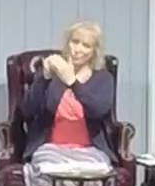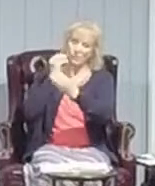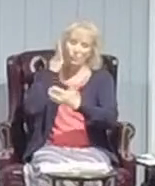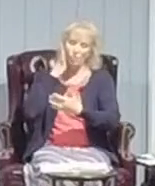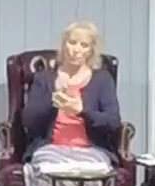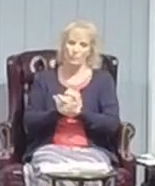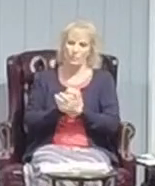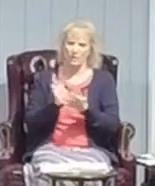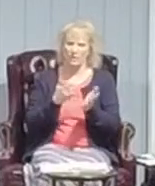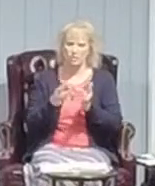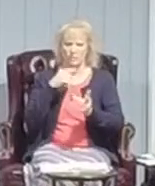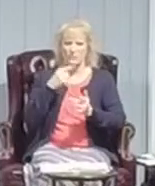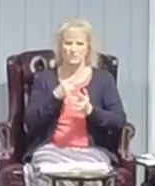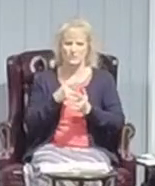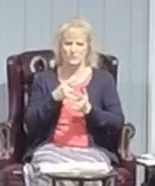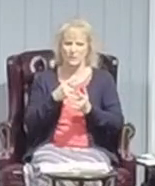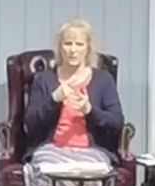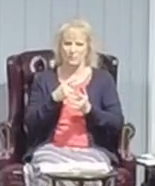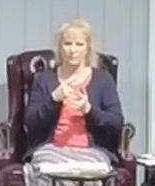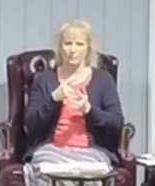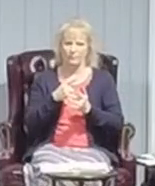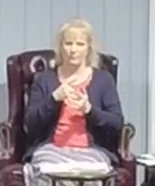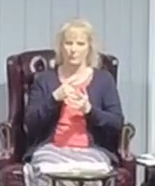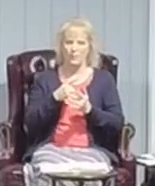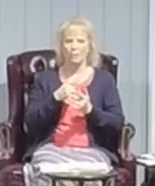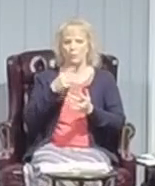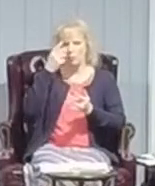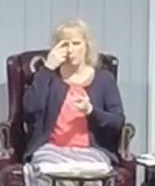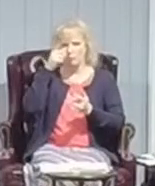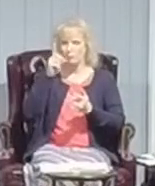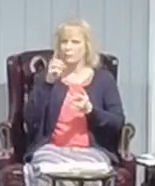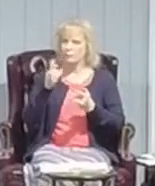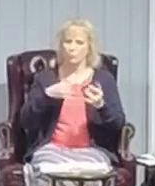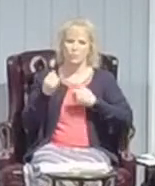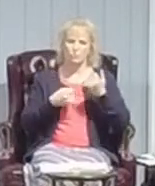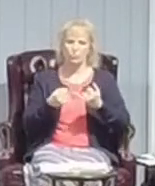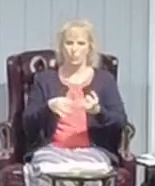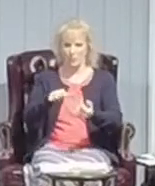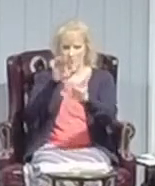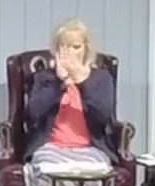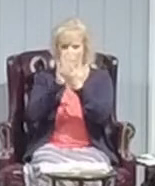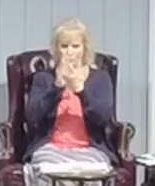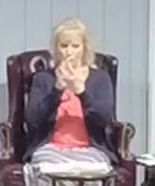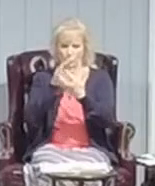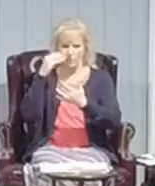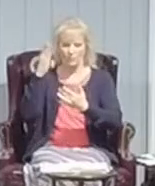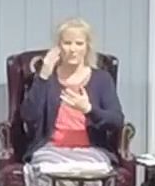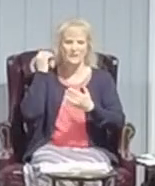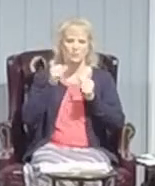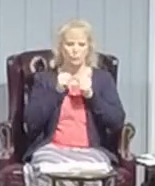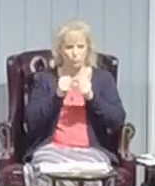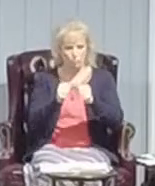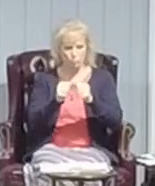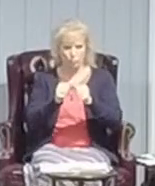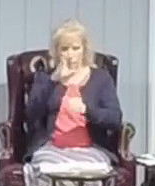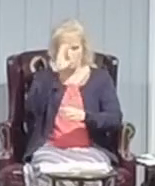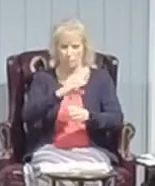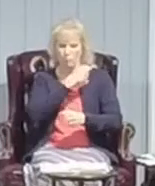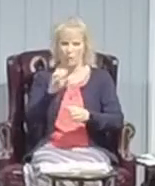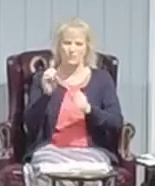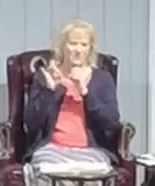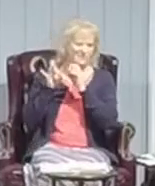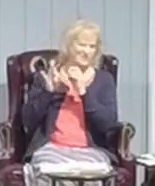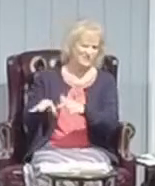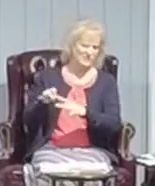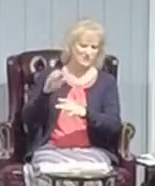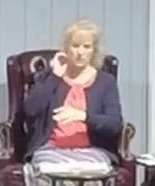So Jesus said, For the joy that was set before Him, He endured the cross, despising the shame. Part